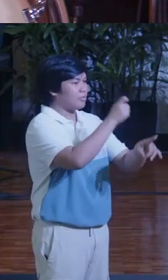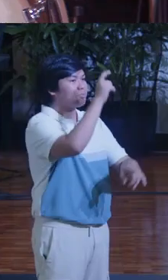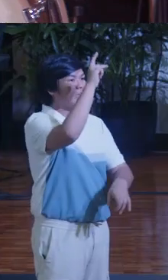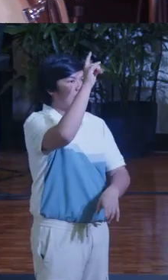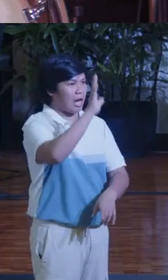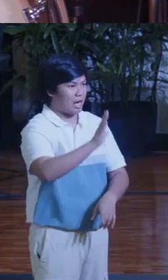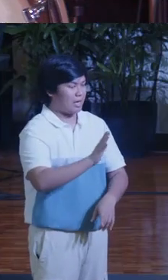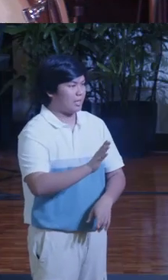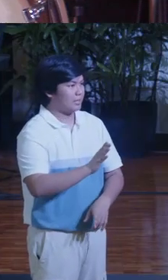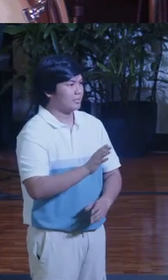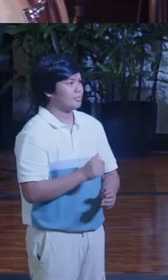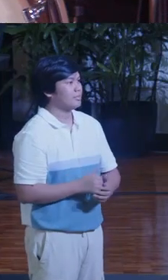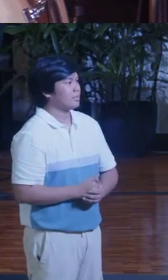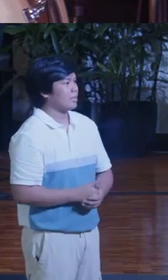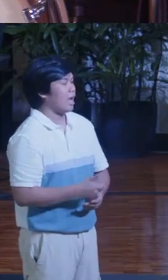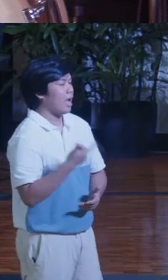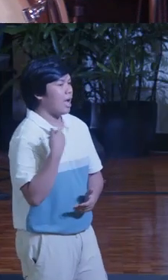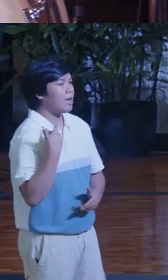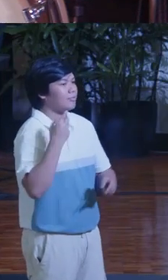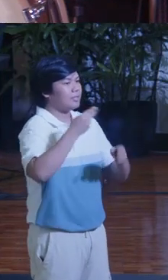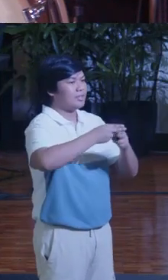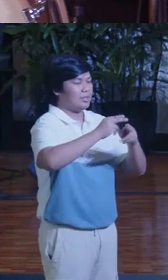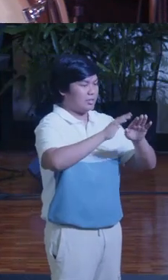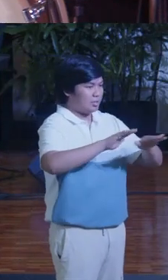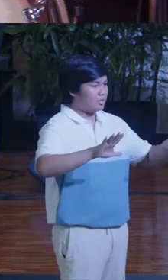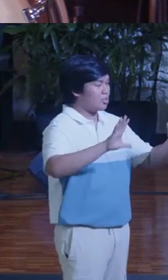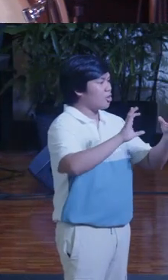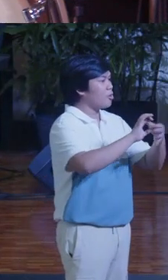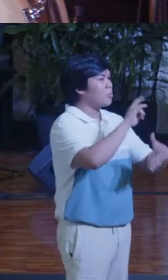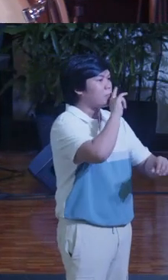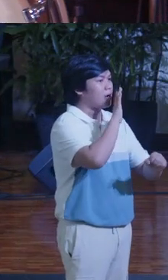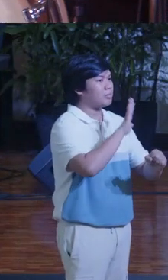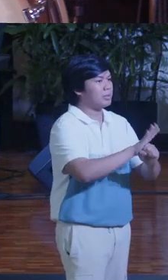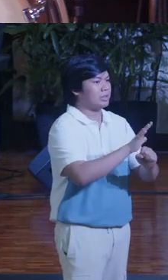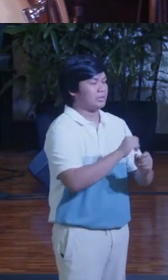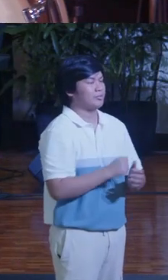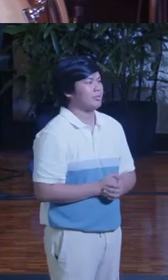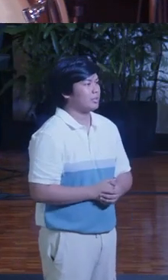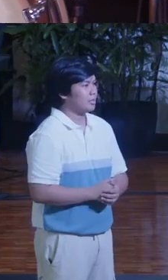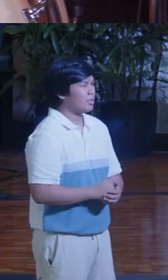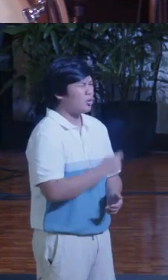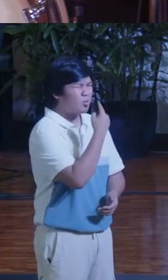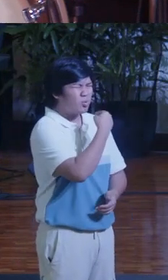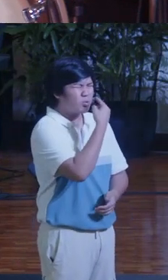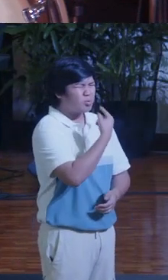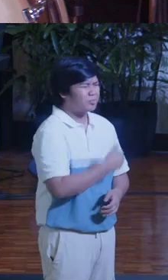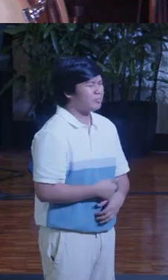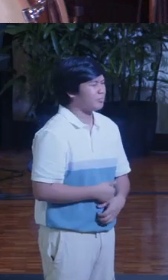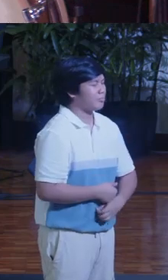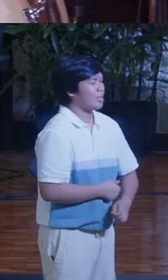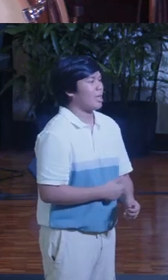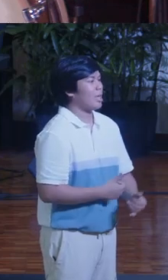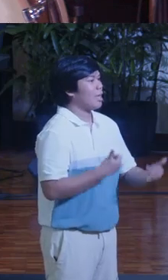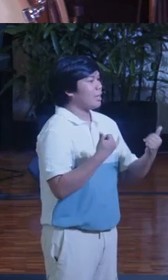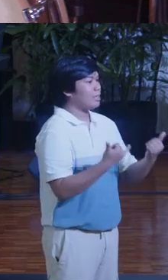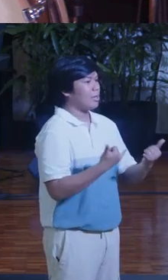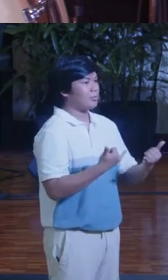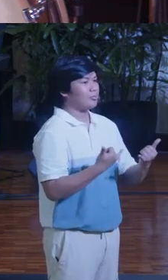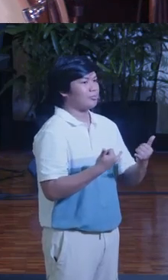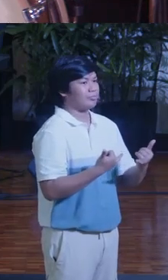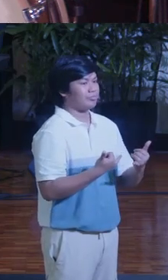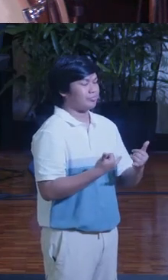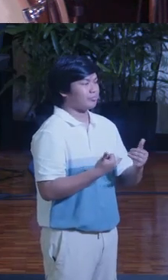na children of the promise ang mga propeta. So ang ilustrasyon po, sabi ng